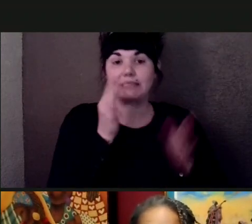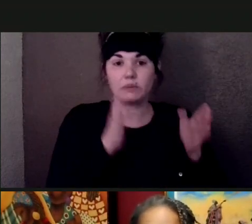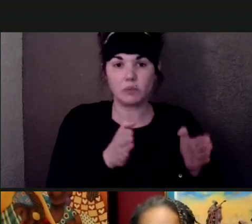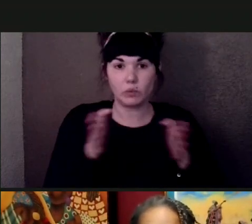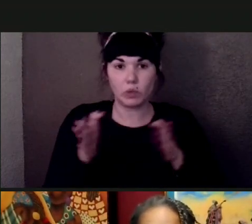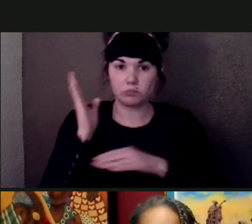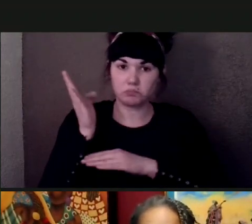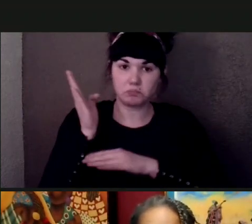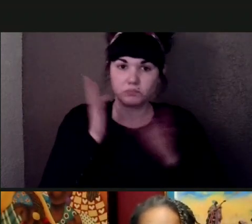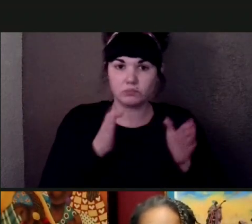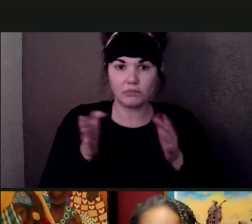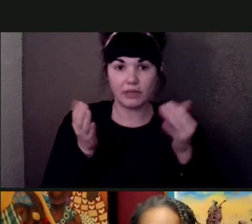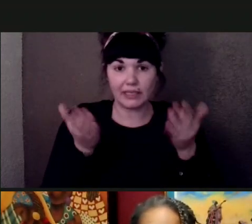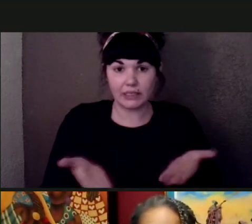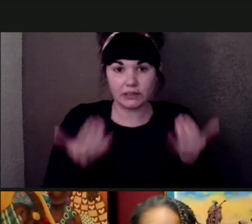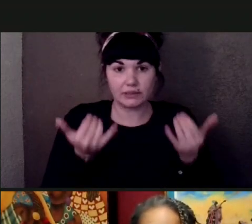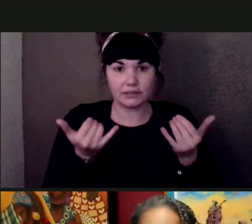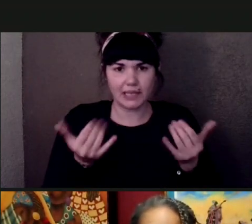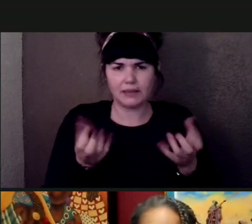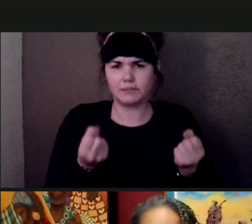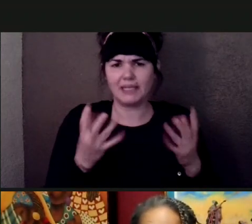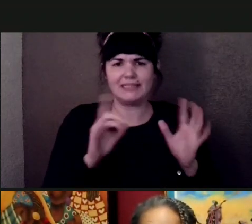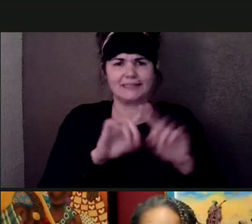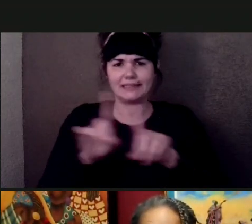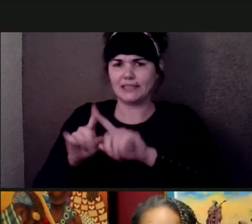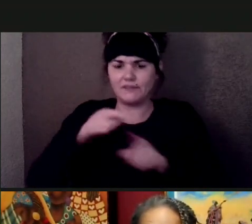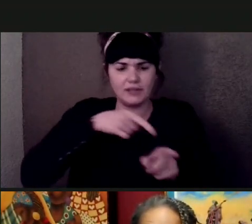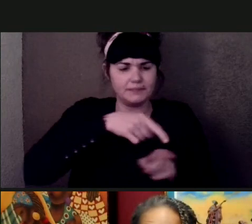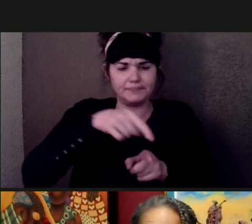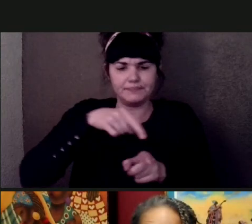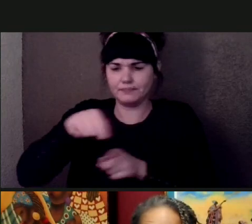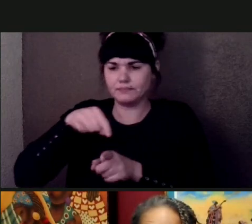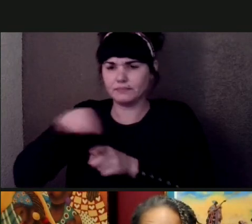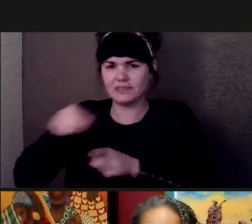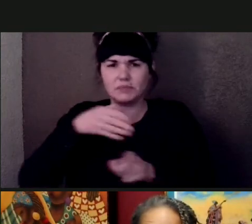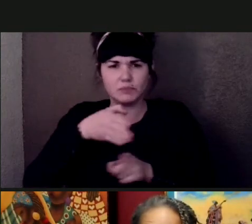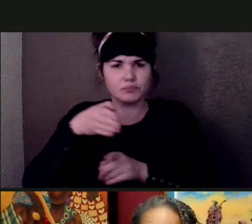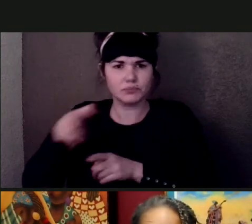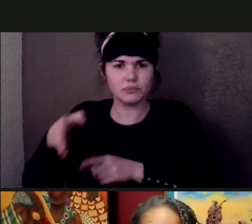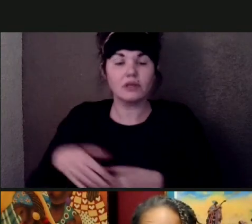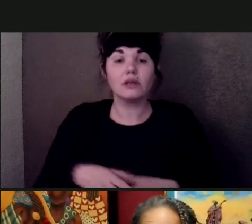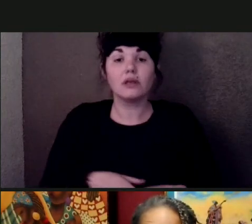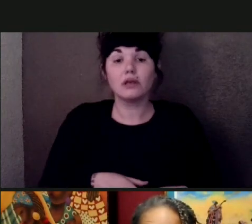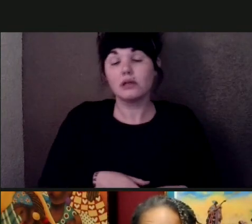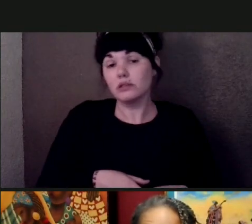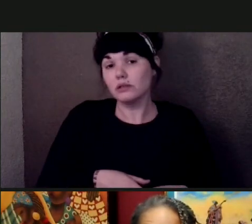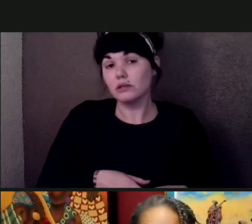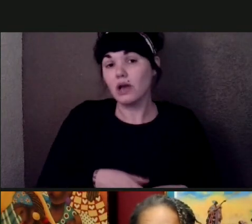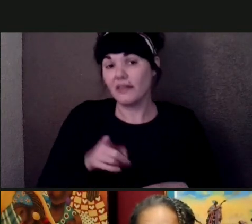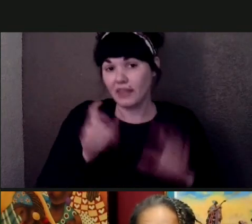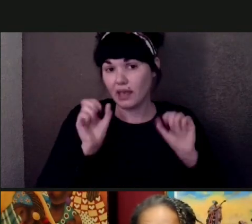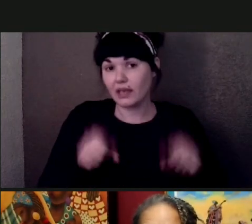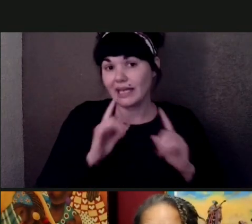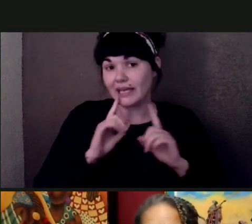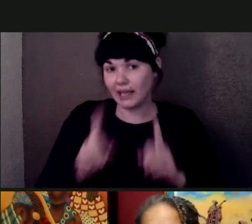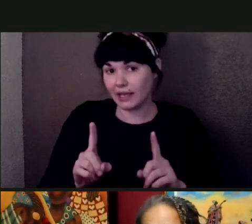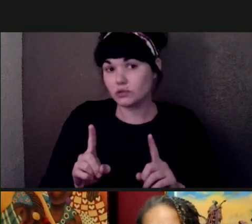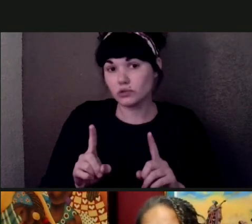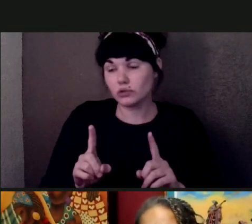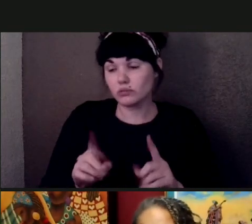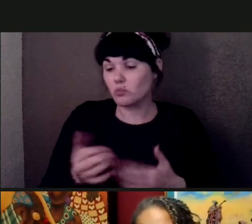areas and answer the question that the common question that, that you've been asking or that you've heard your friends